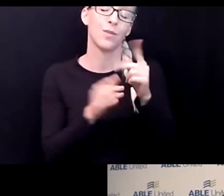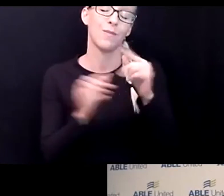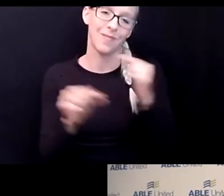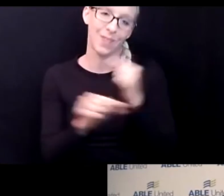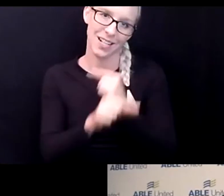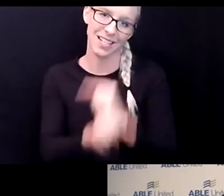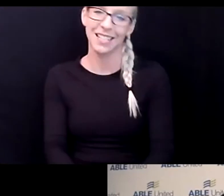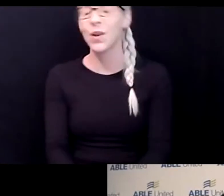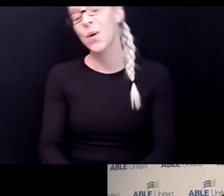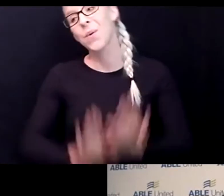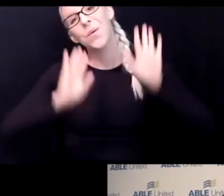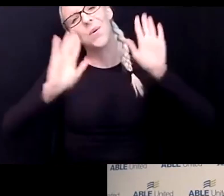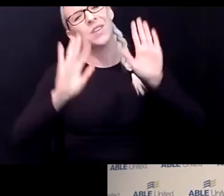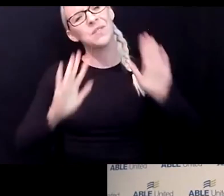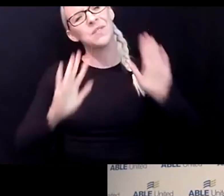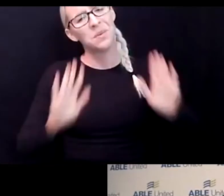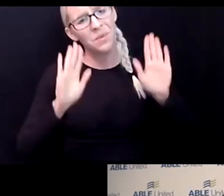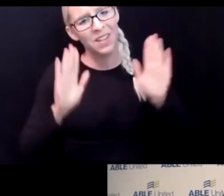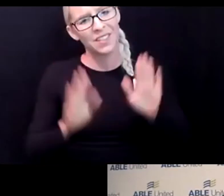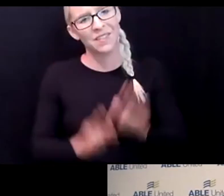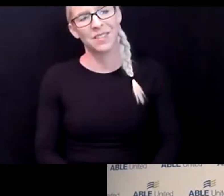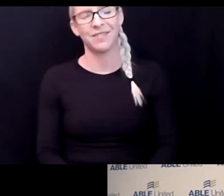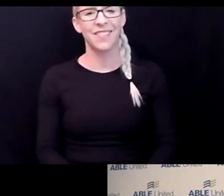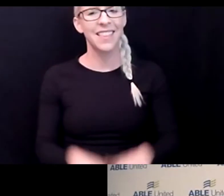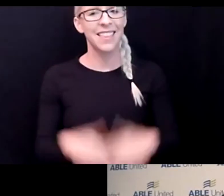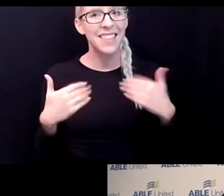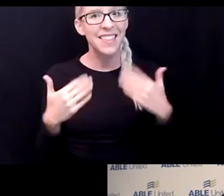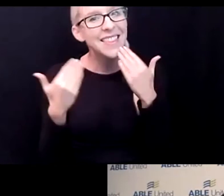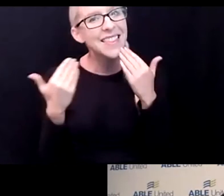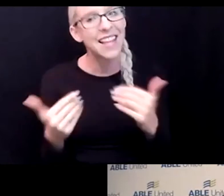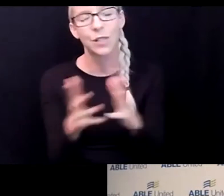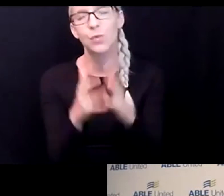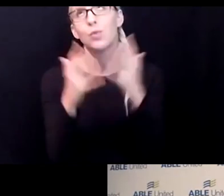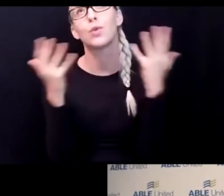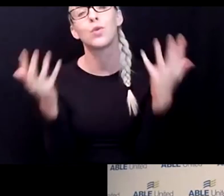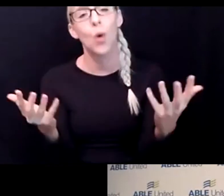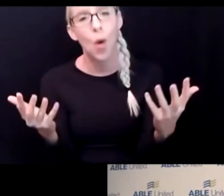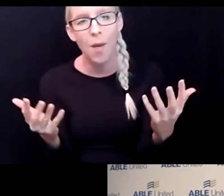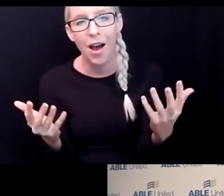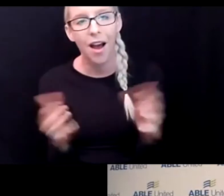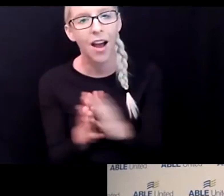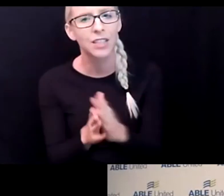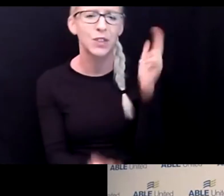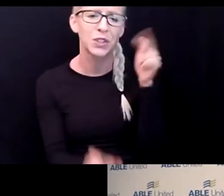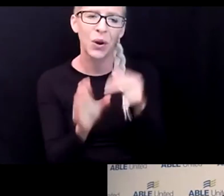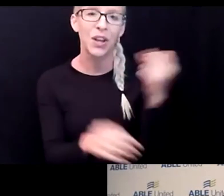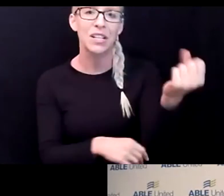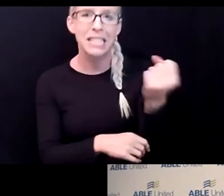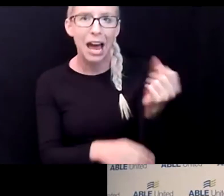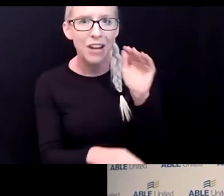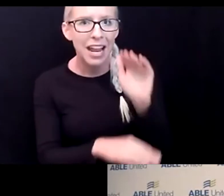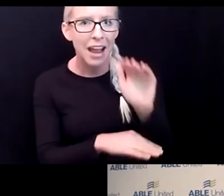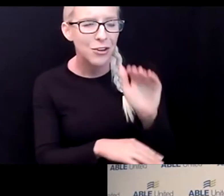Wonderful, wonderful. Well, Michelle, thank you so much for taking some of your Saturday morning, afternoon with